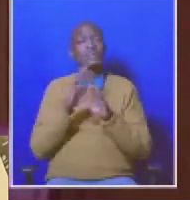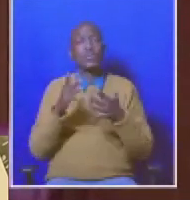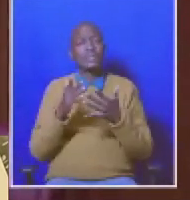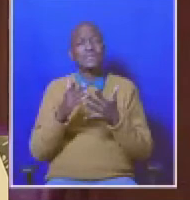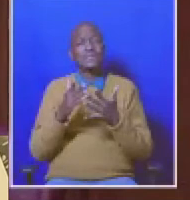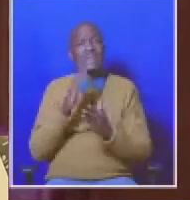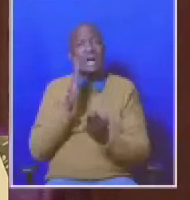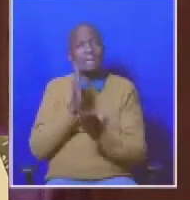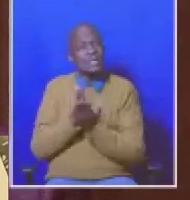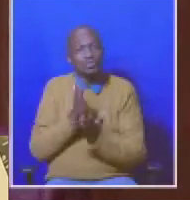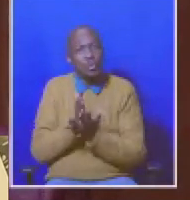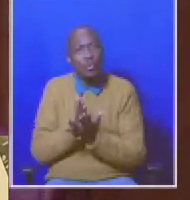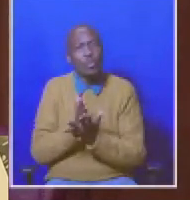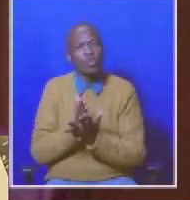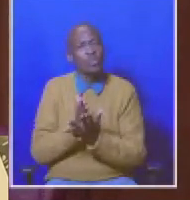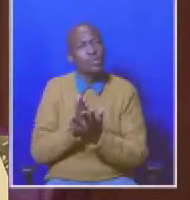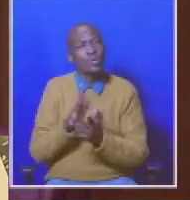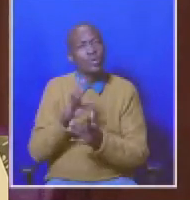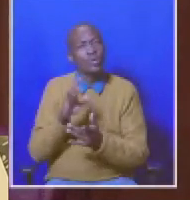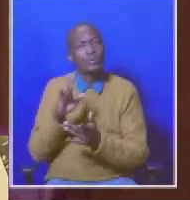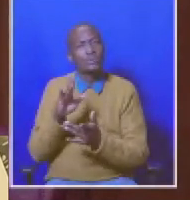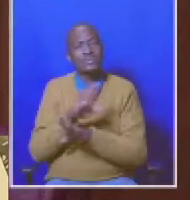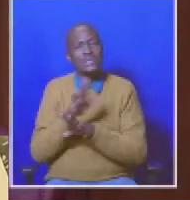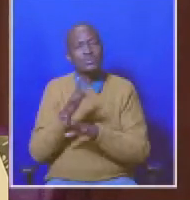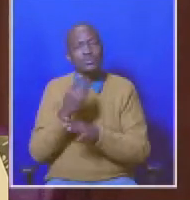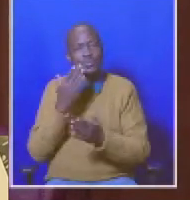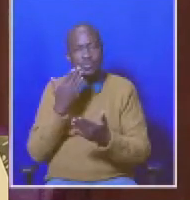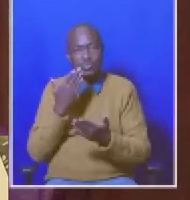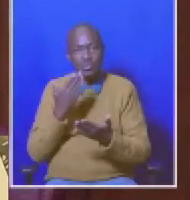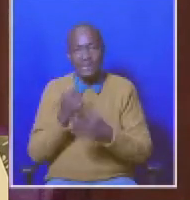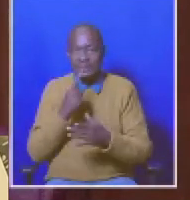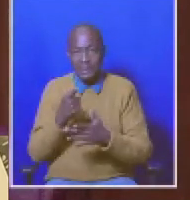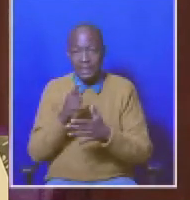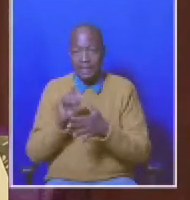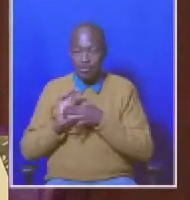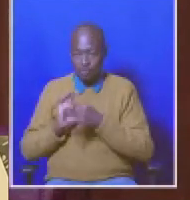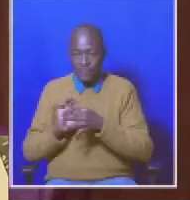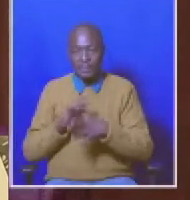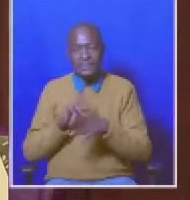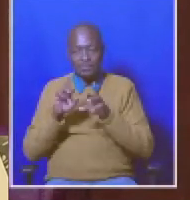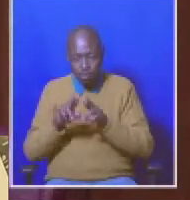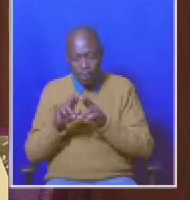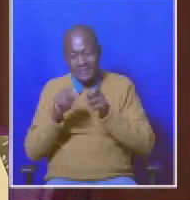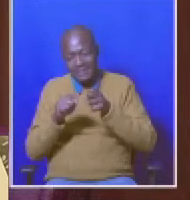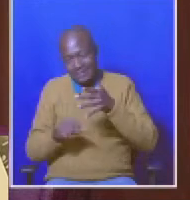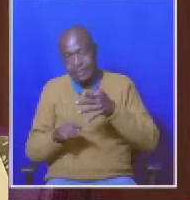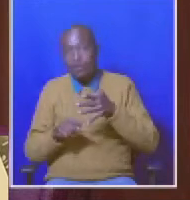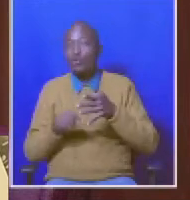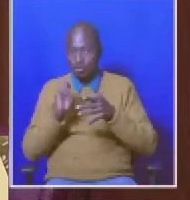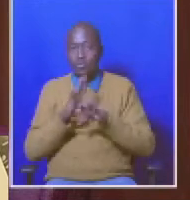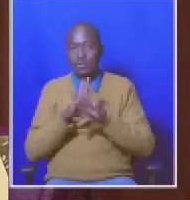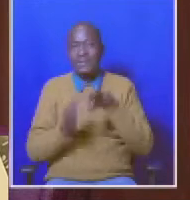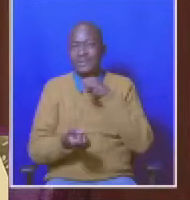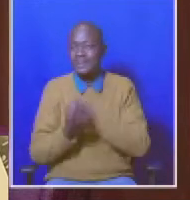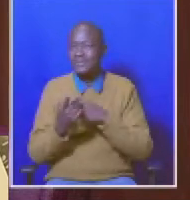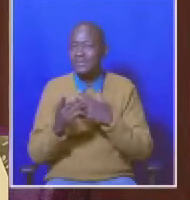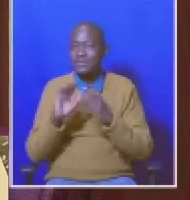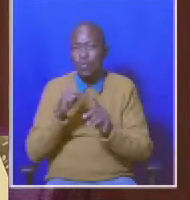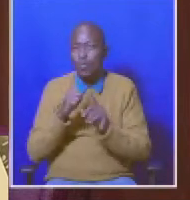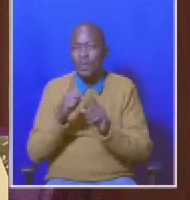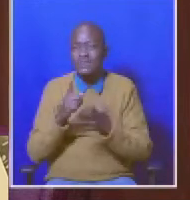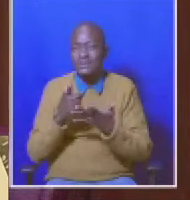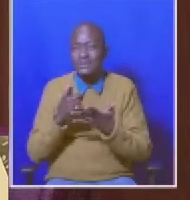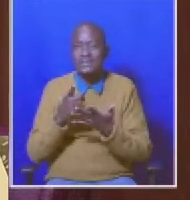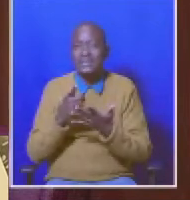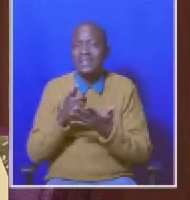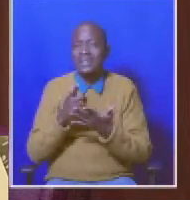give that these commitments and these promises are not just empty promises, as they have